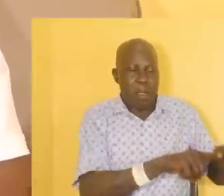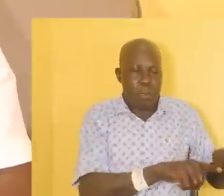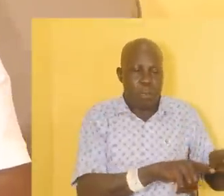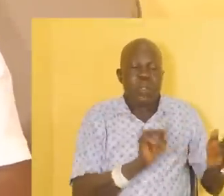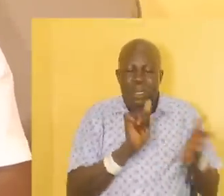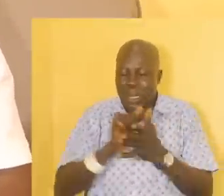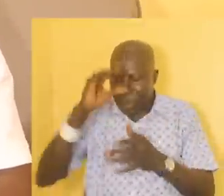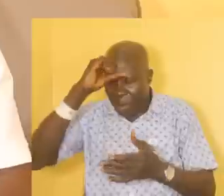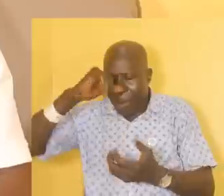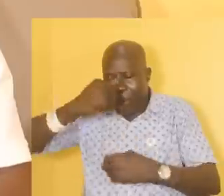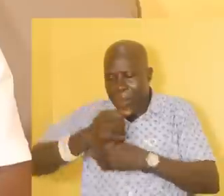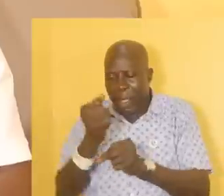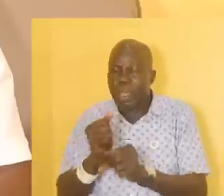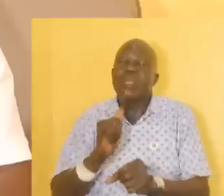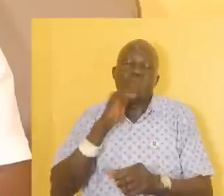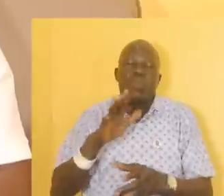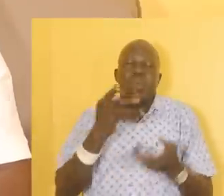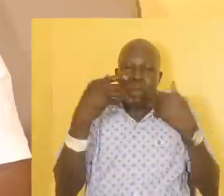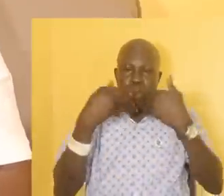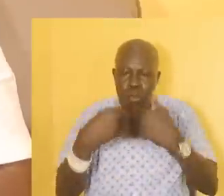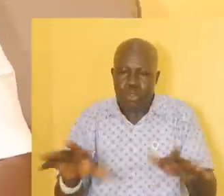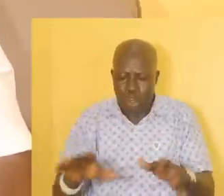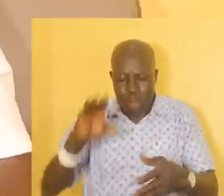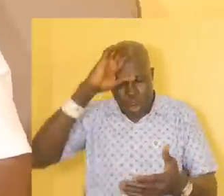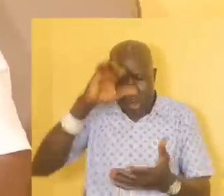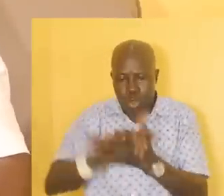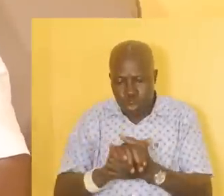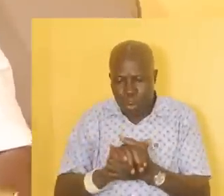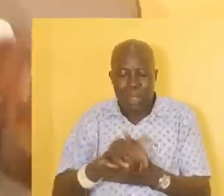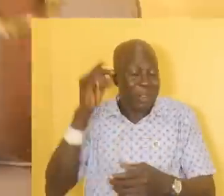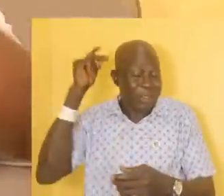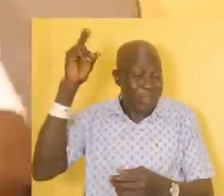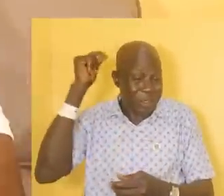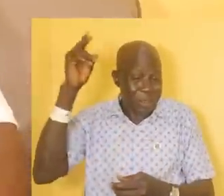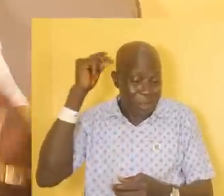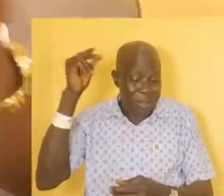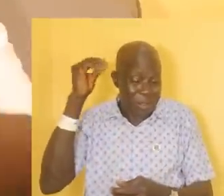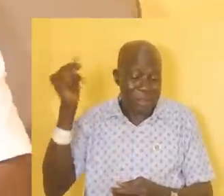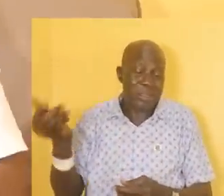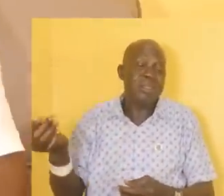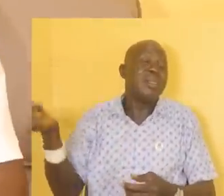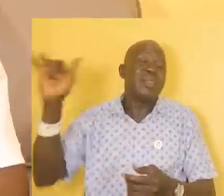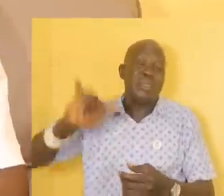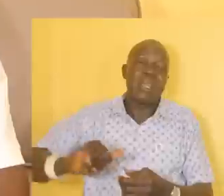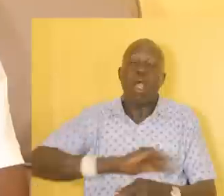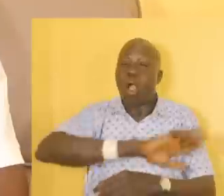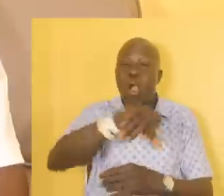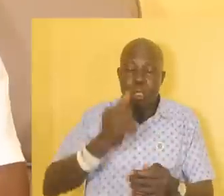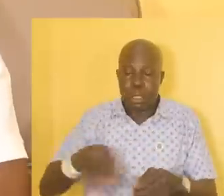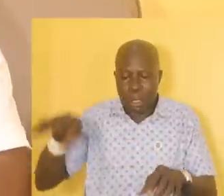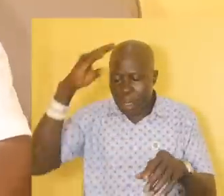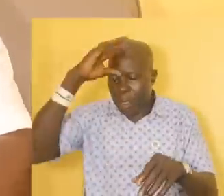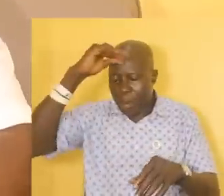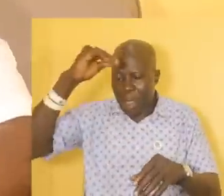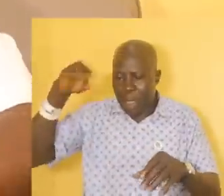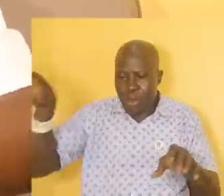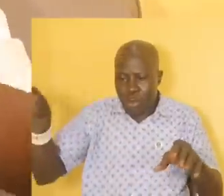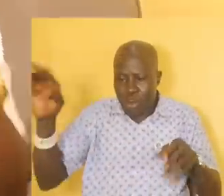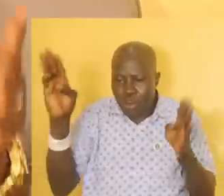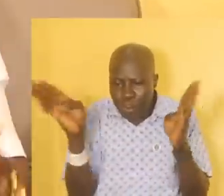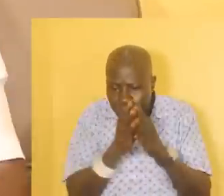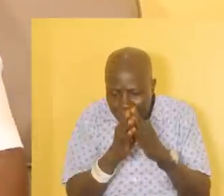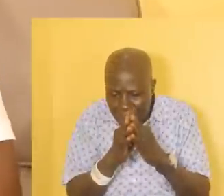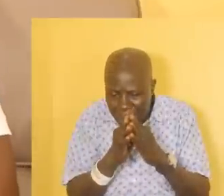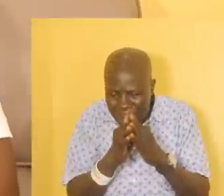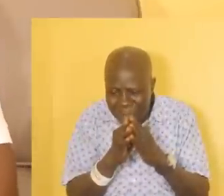happen that make a woman to lose her husband. Since then, all the men you meet,